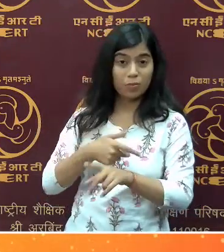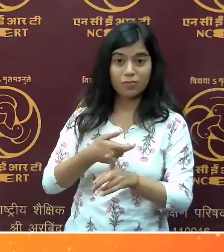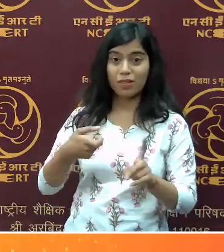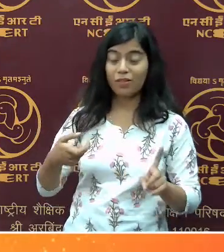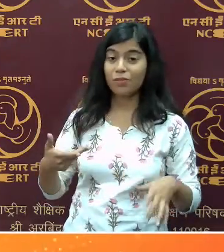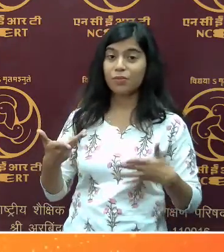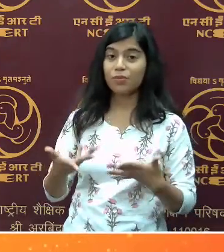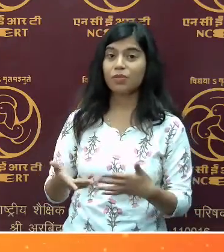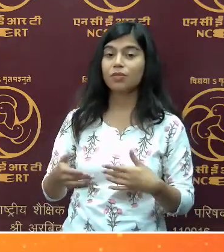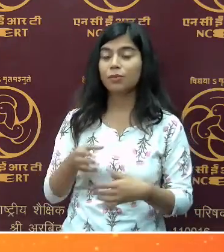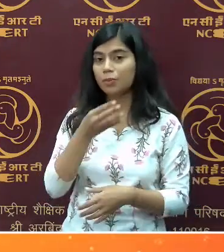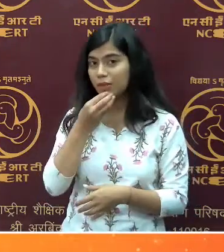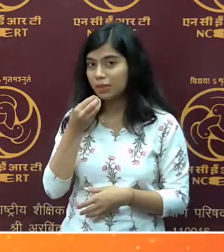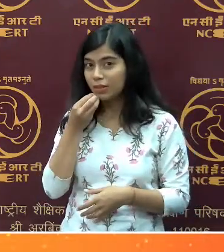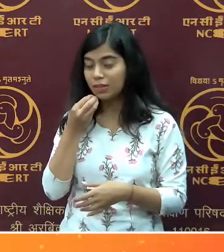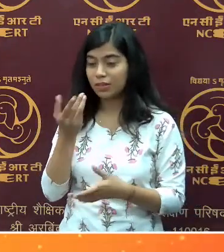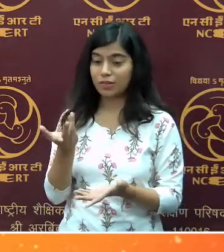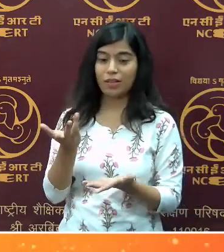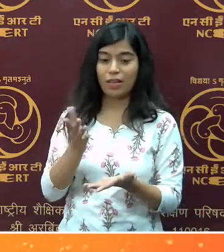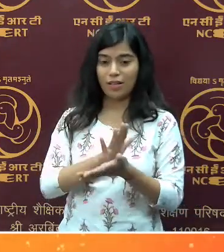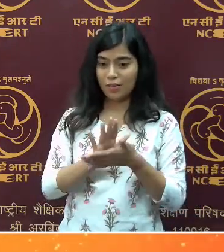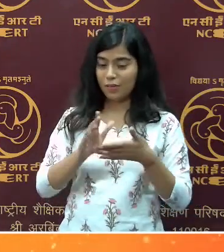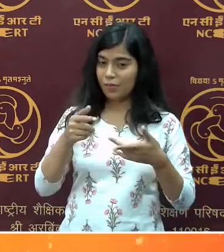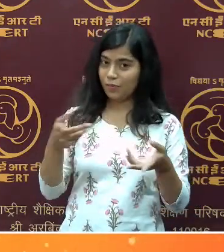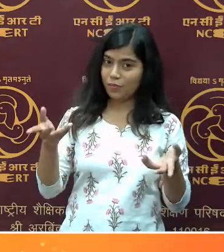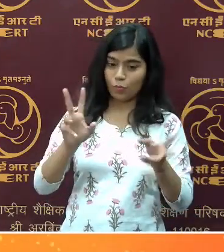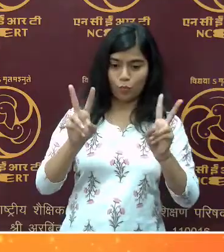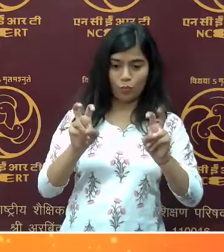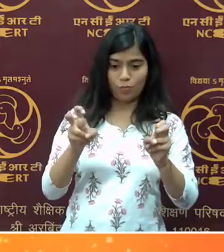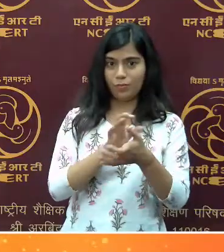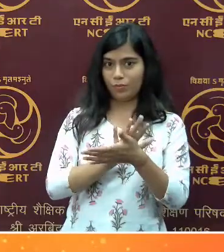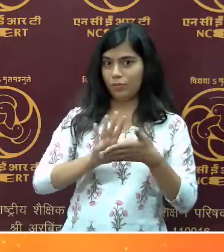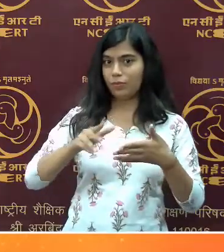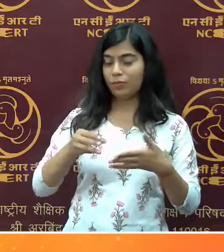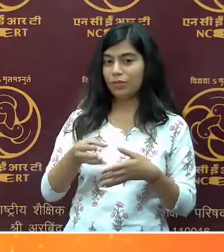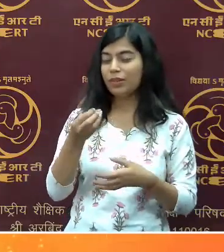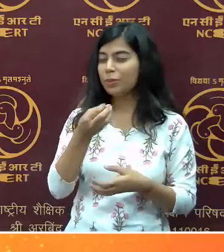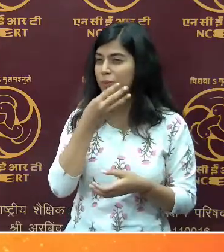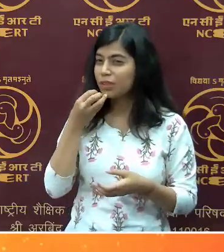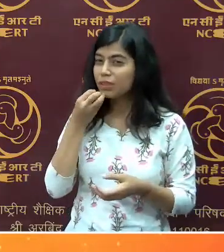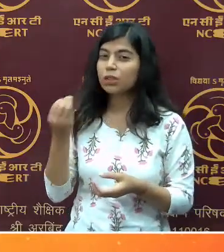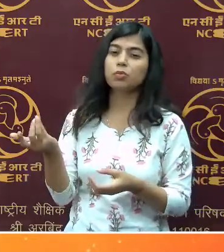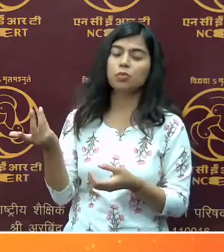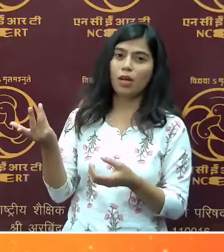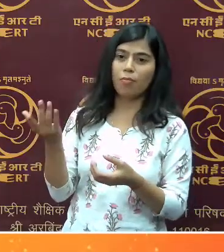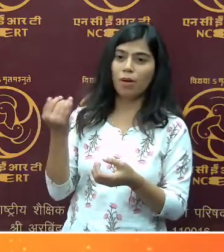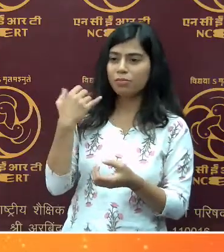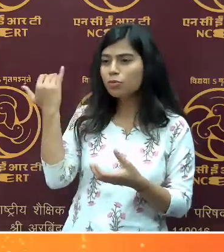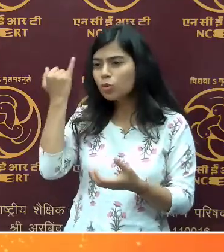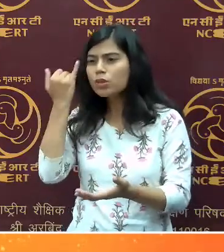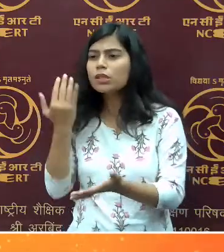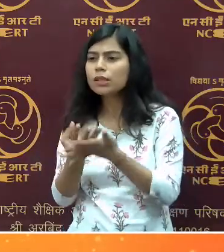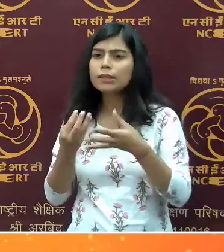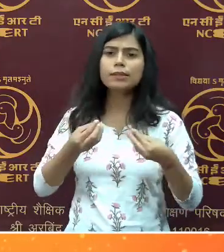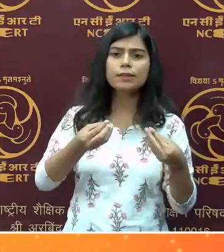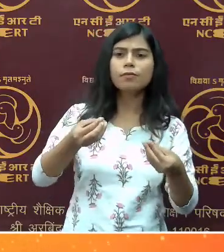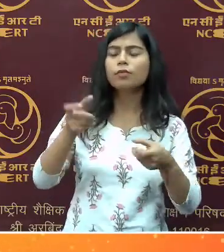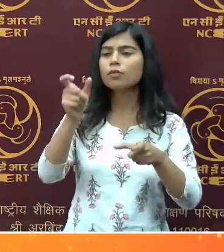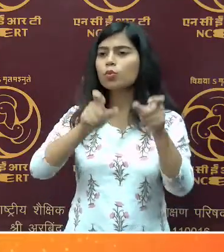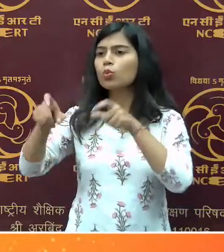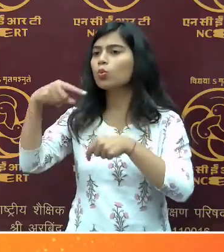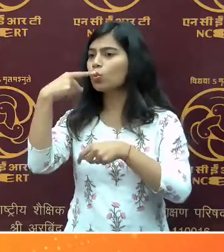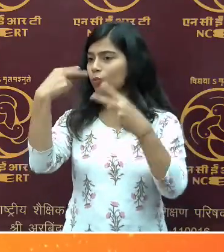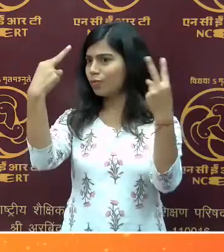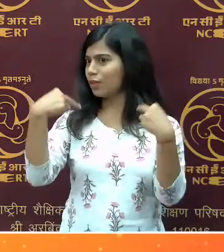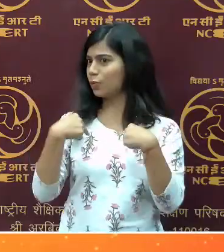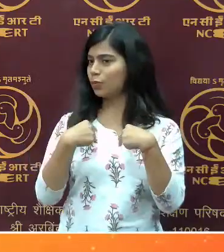left. So, would you like to wrap this entire topic and just give any advice to our children? Yeah. So, fundamental